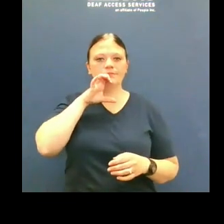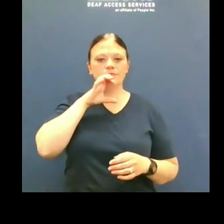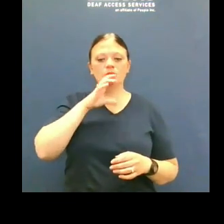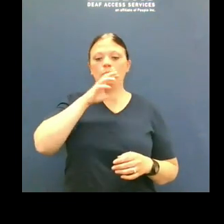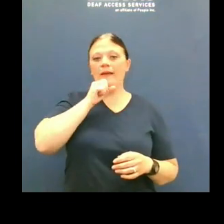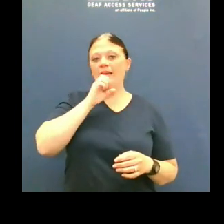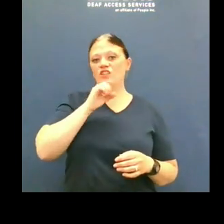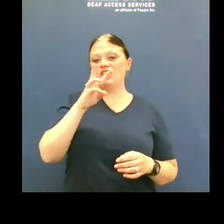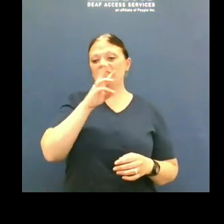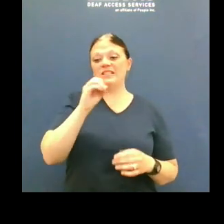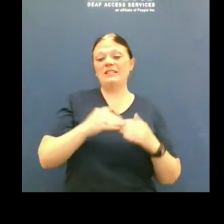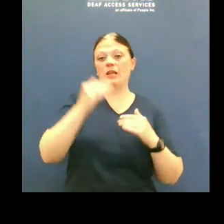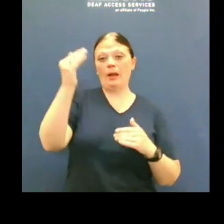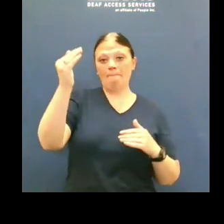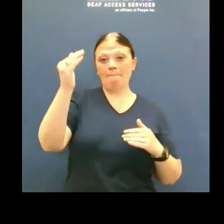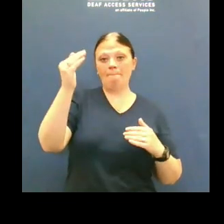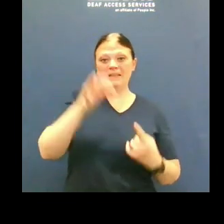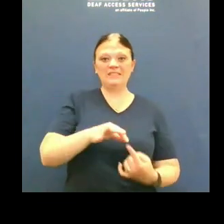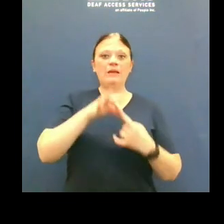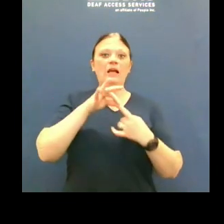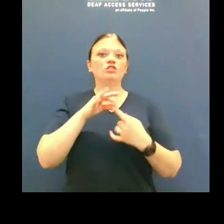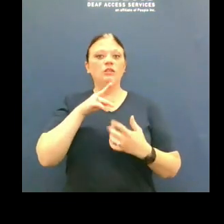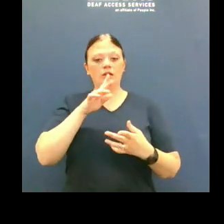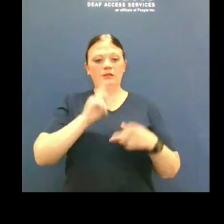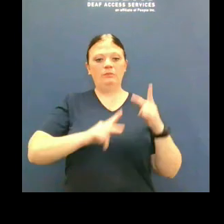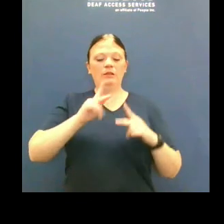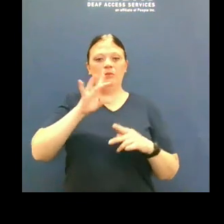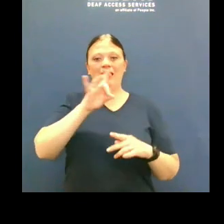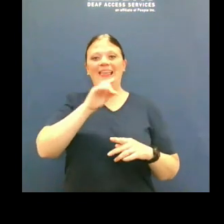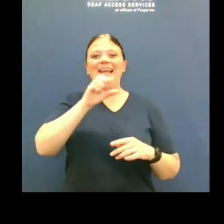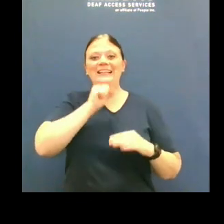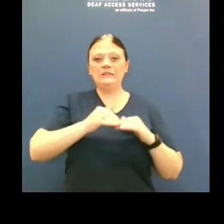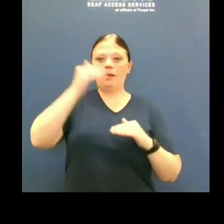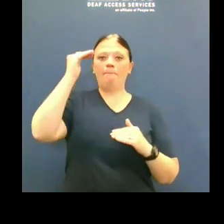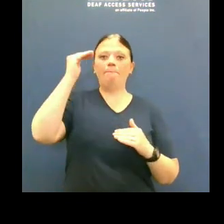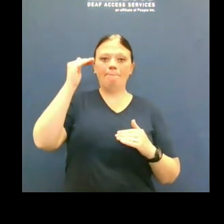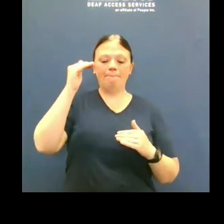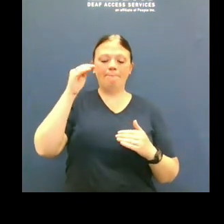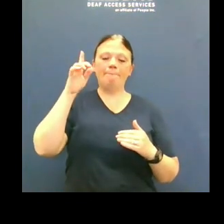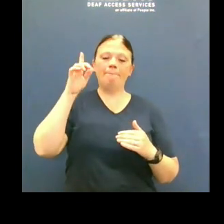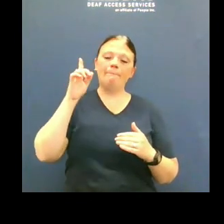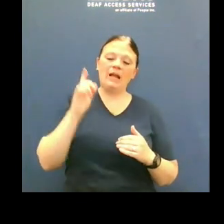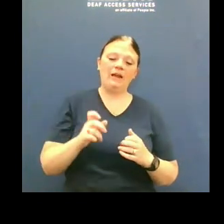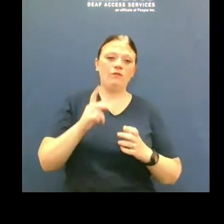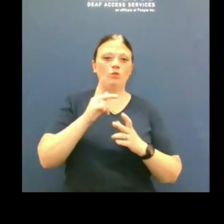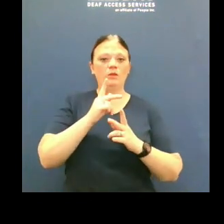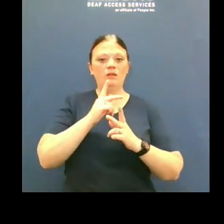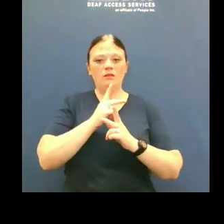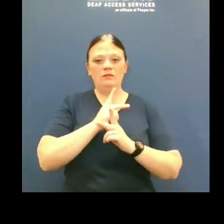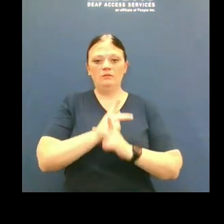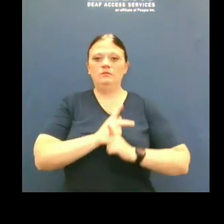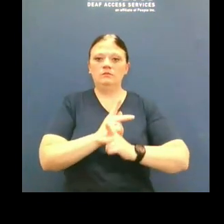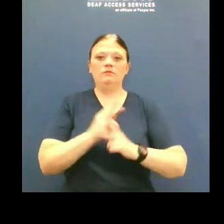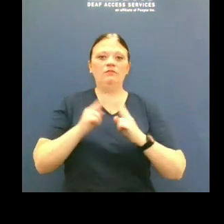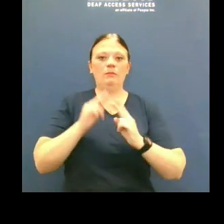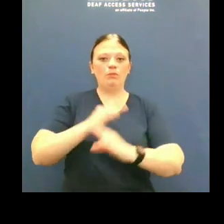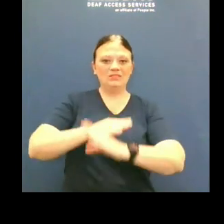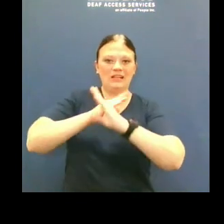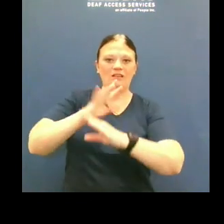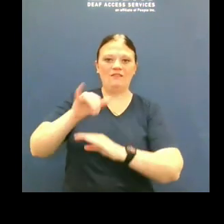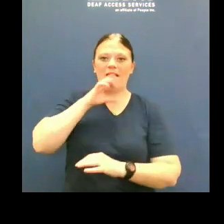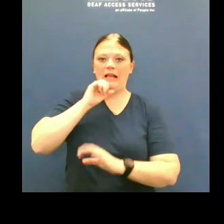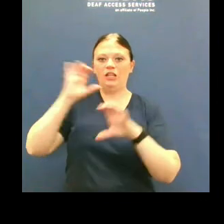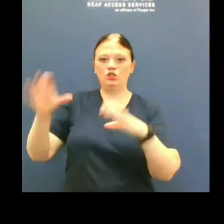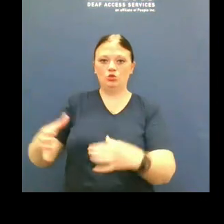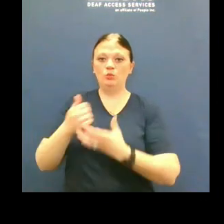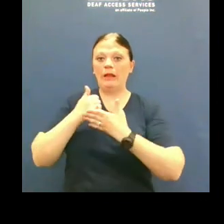ages of 60 and up, especially people in their 80s and up. So it means we have to be very, very protective of that age group,